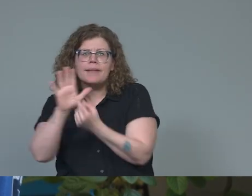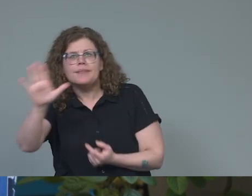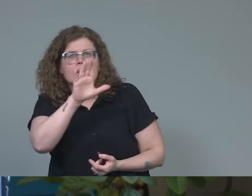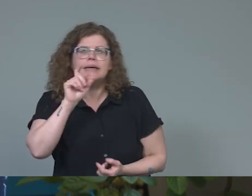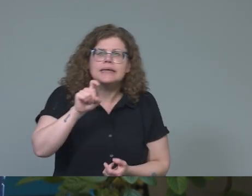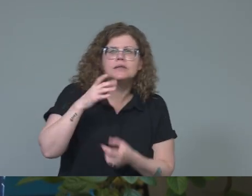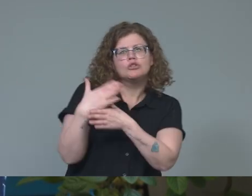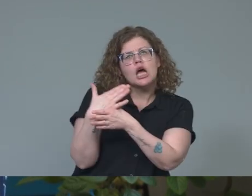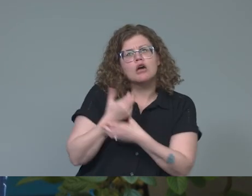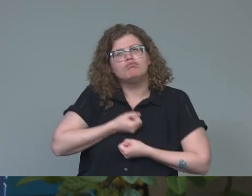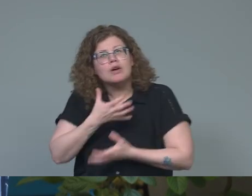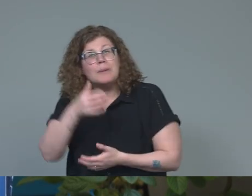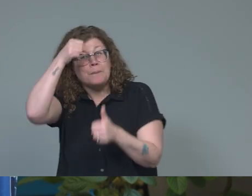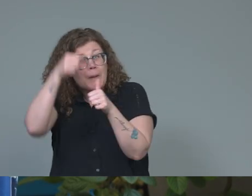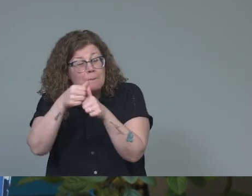celebration,